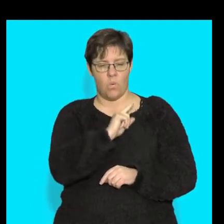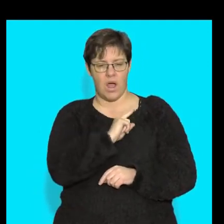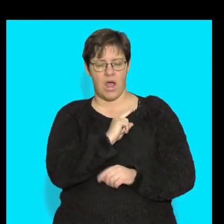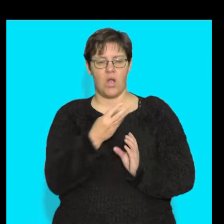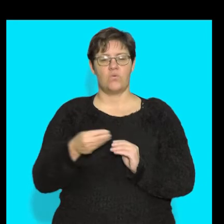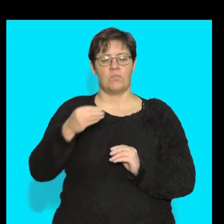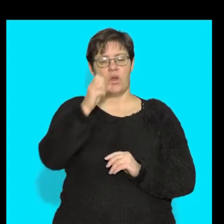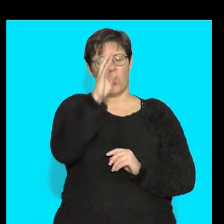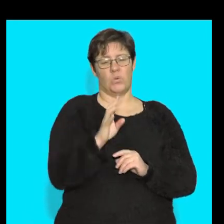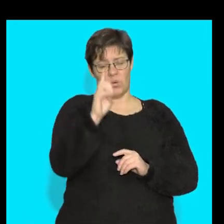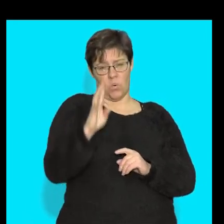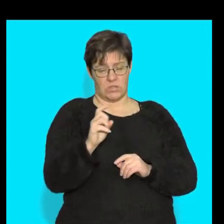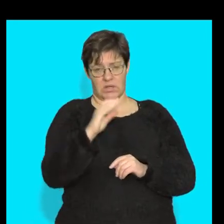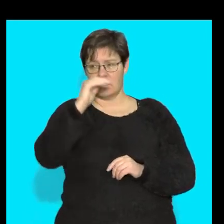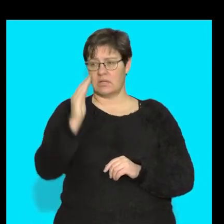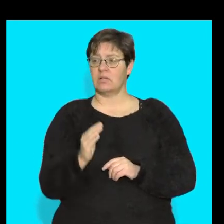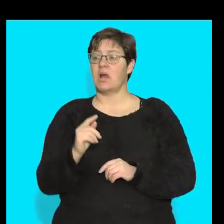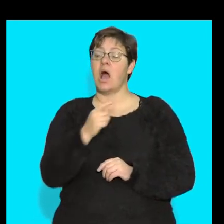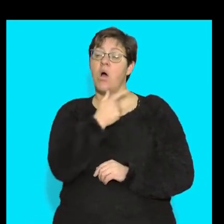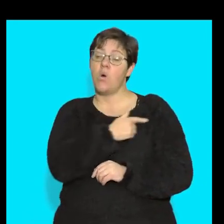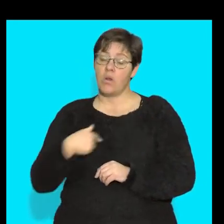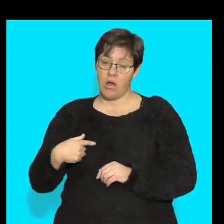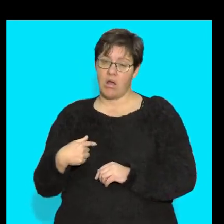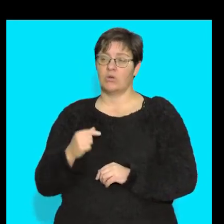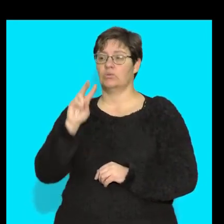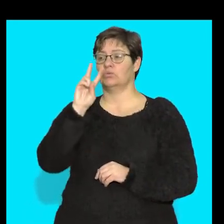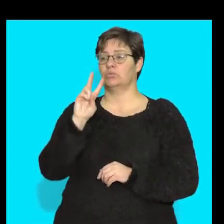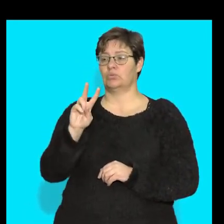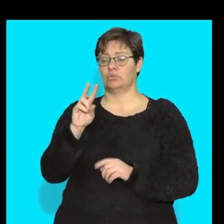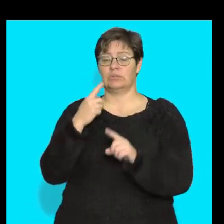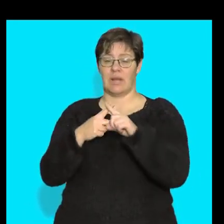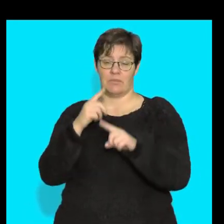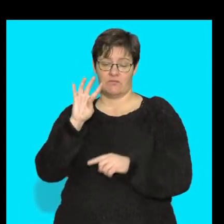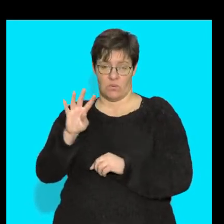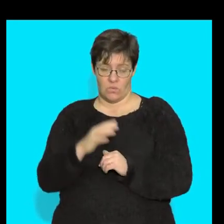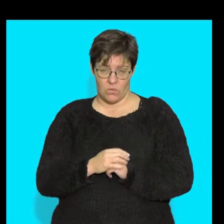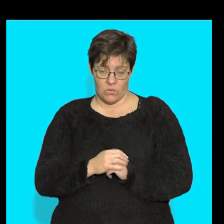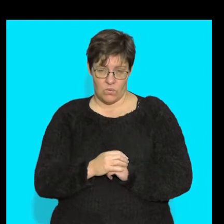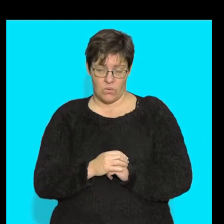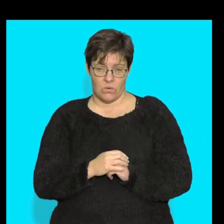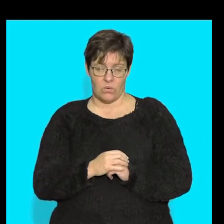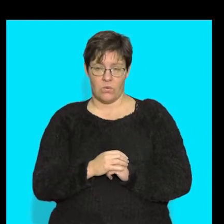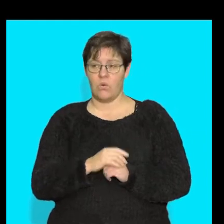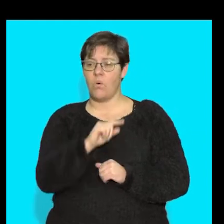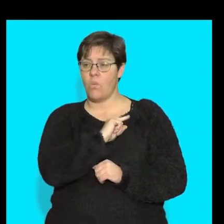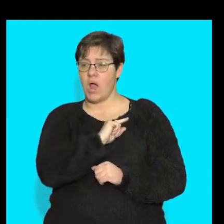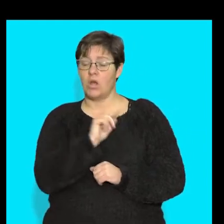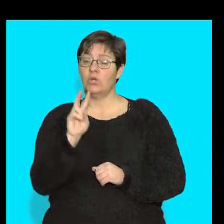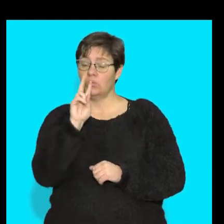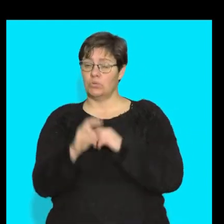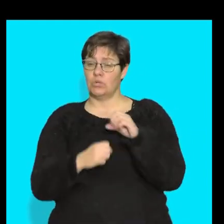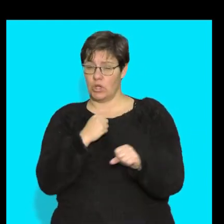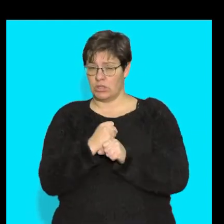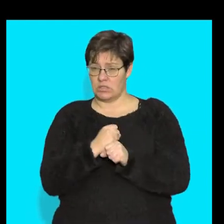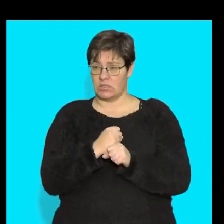compounded quarterly, and this will be 2 multiplied by 4 up there. Why? Because in the 2 years,